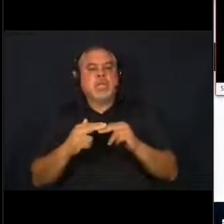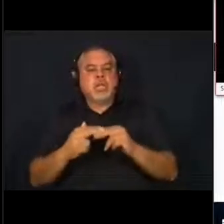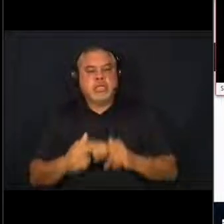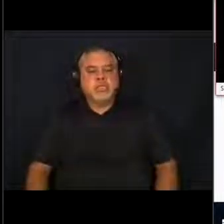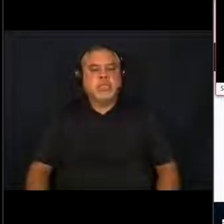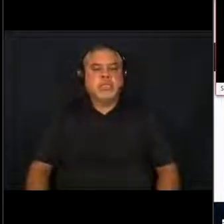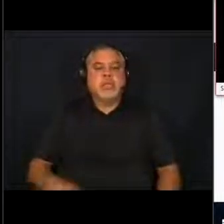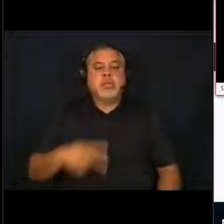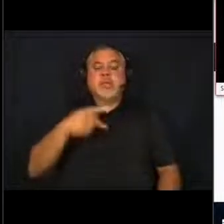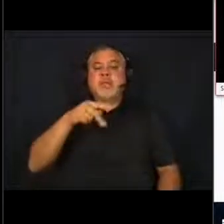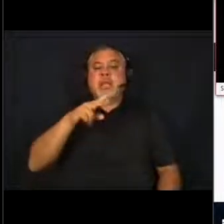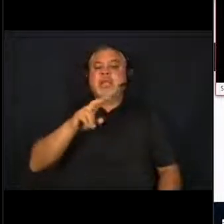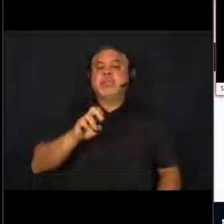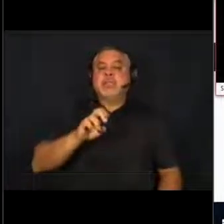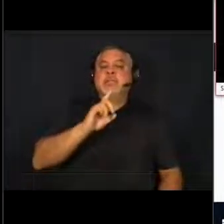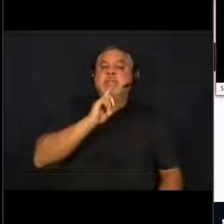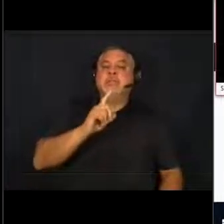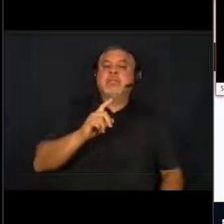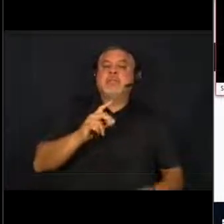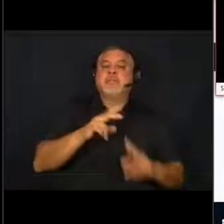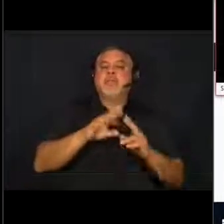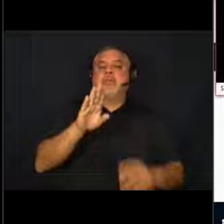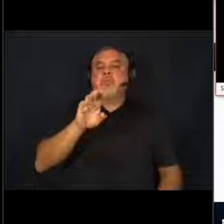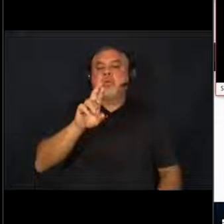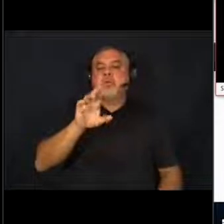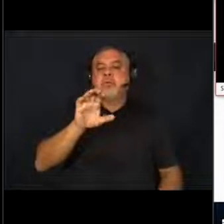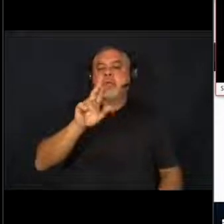is really characteristic of bureaucratic ease.